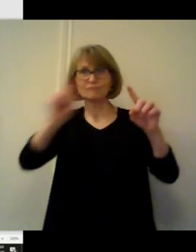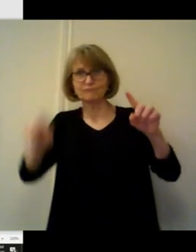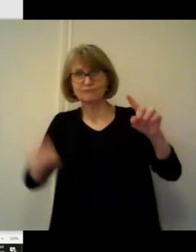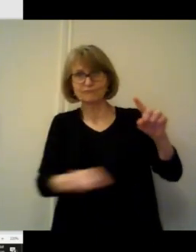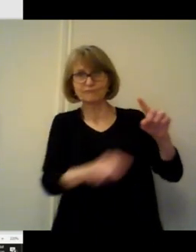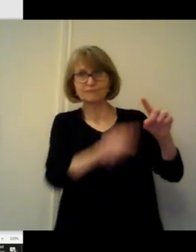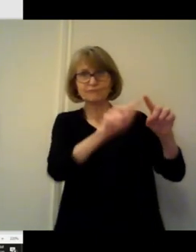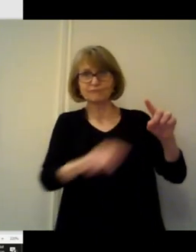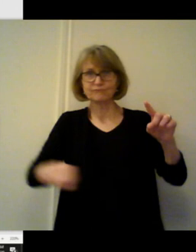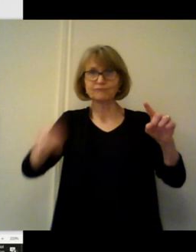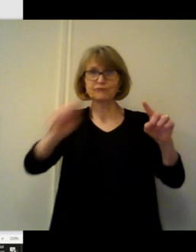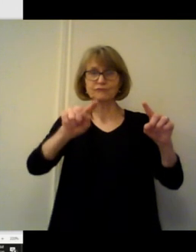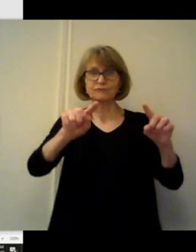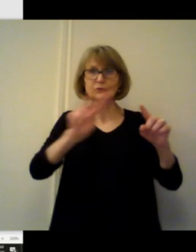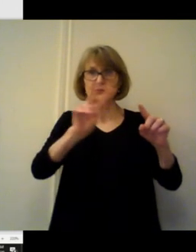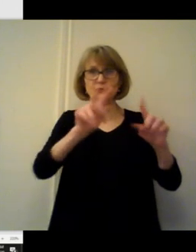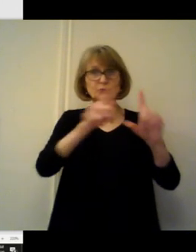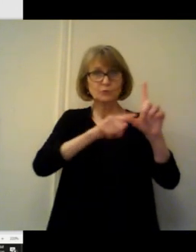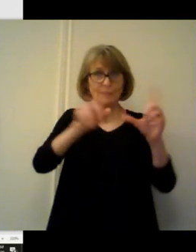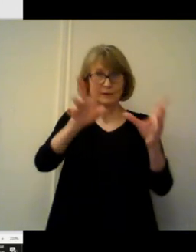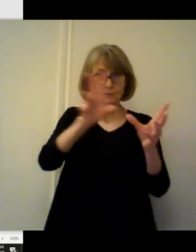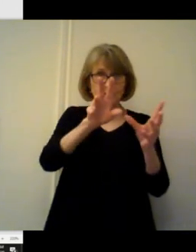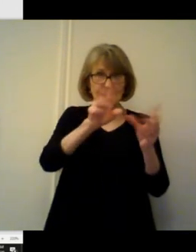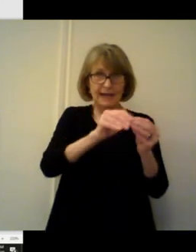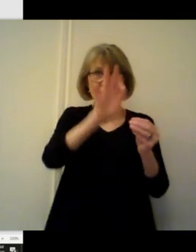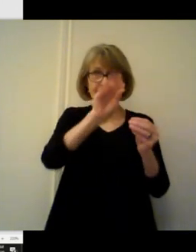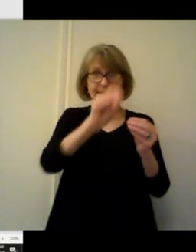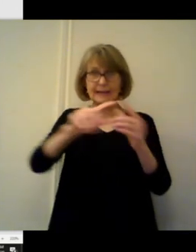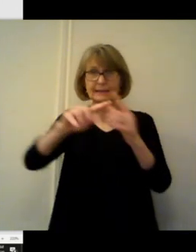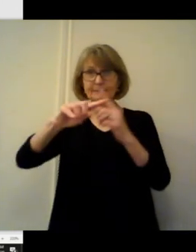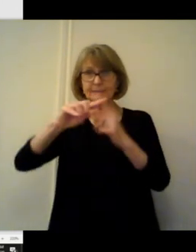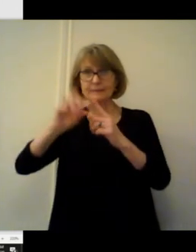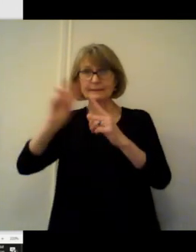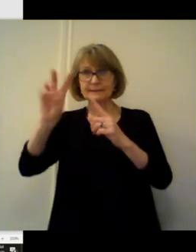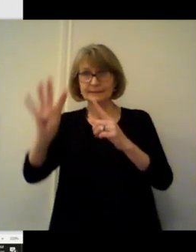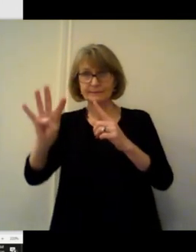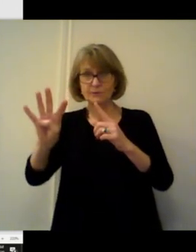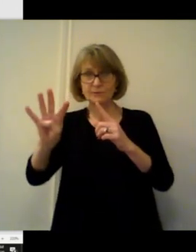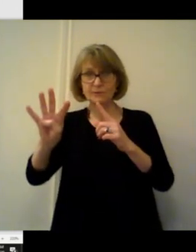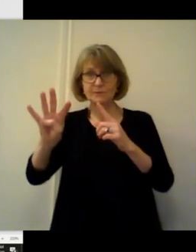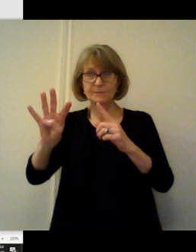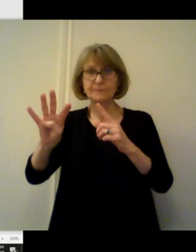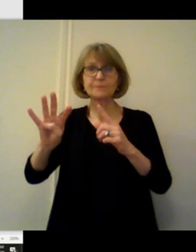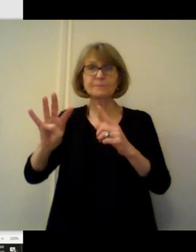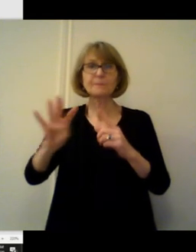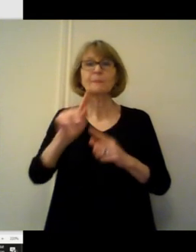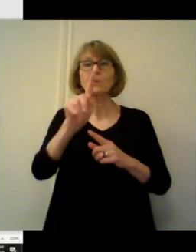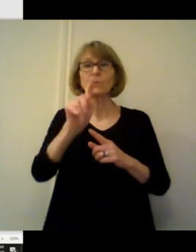two angles. 90 plus 64. Okay, 90 plus 64 is